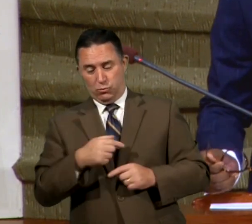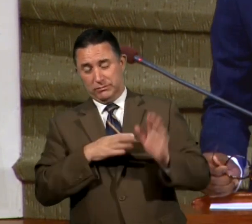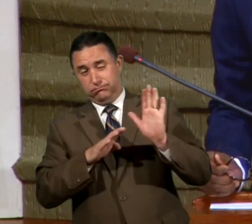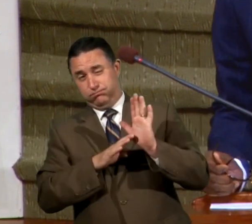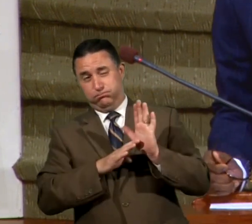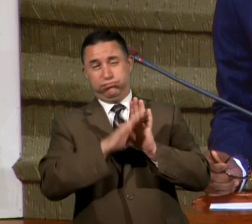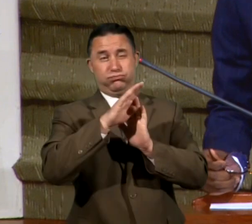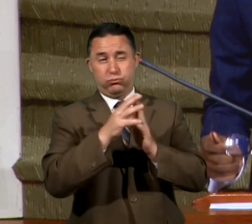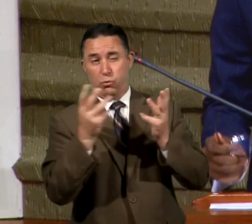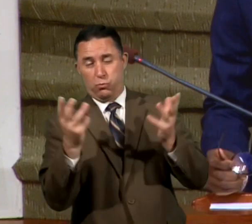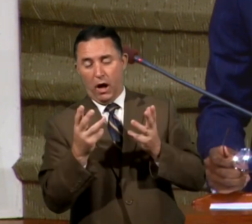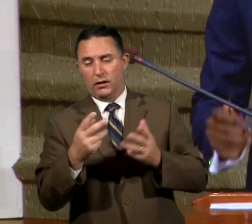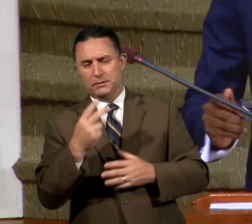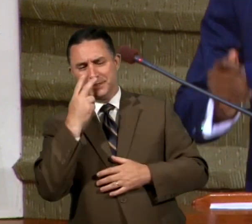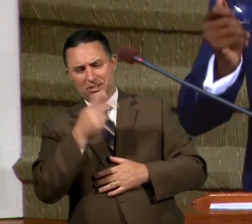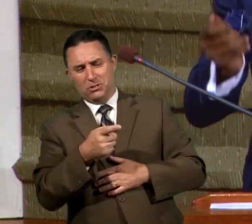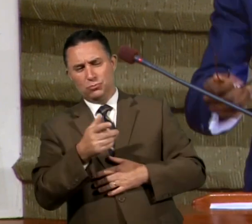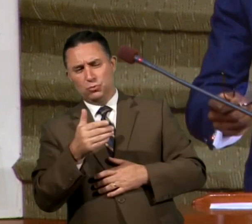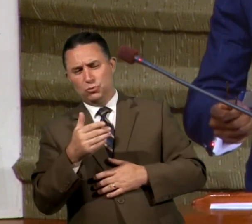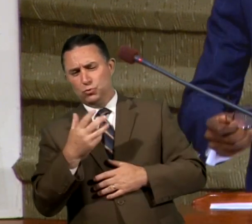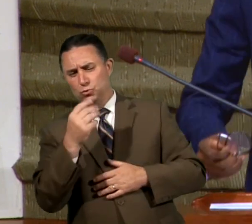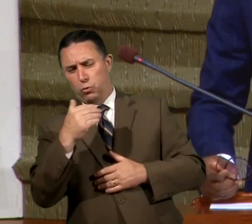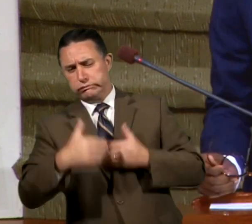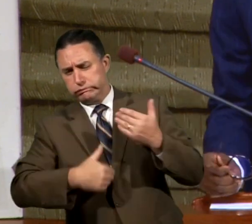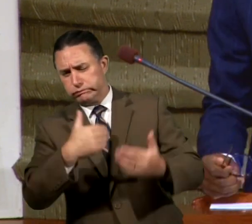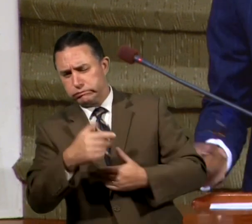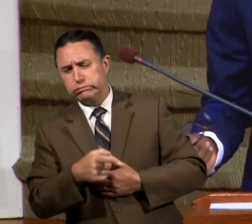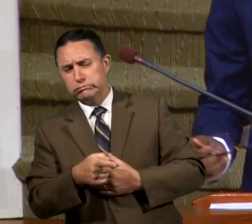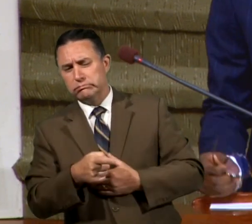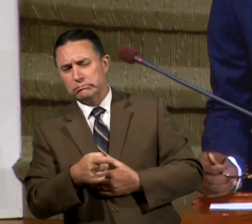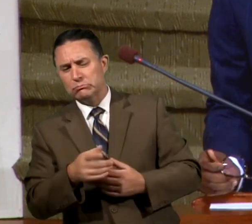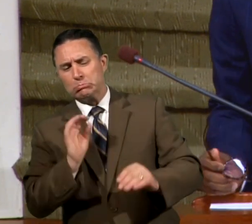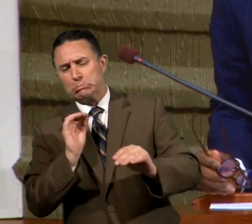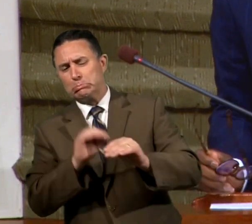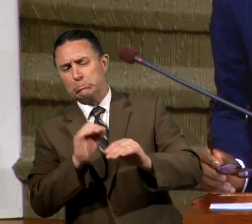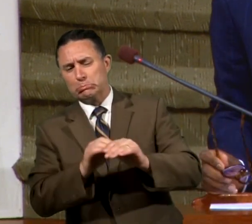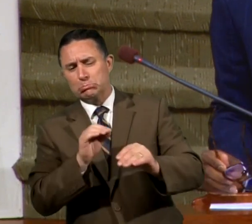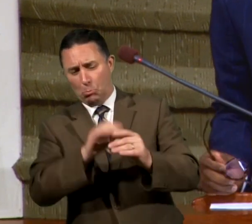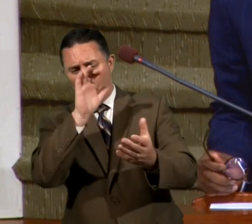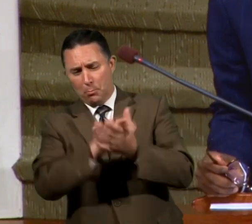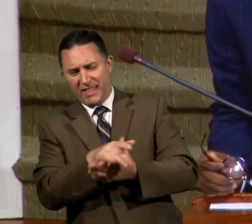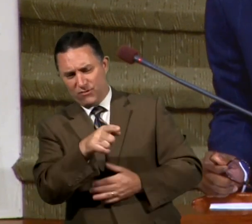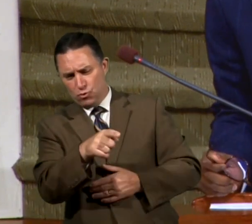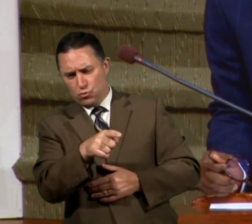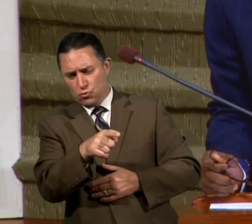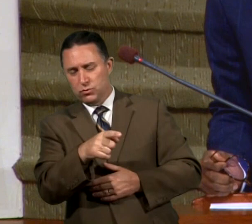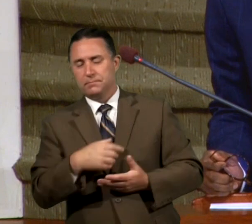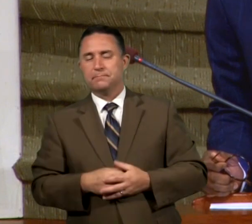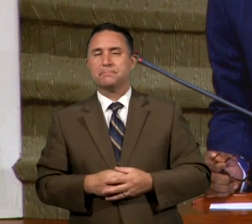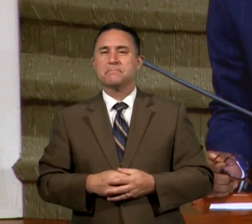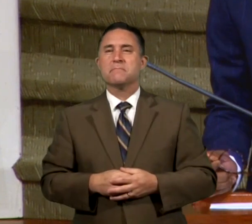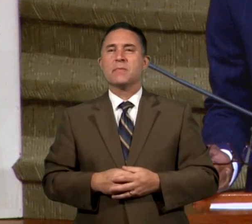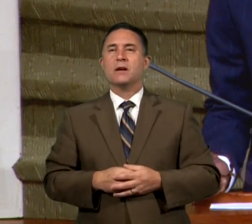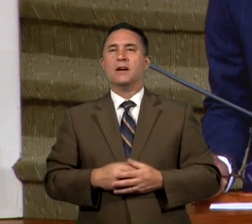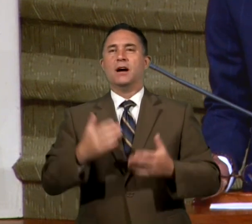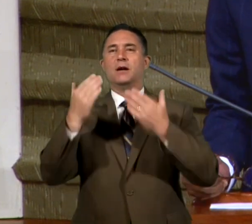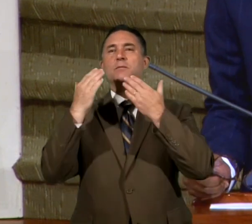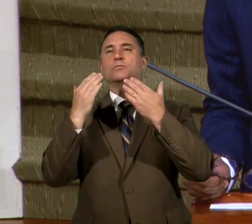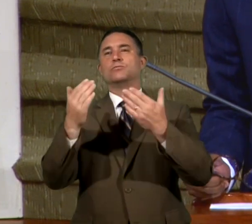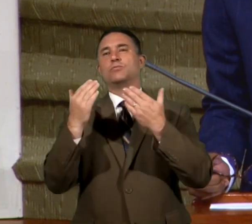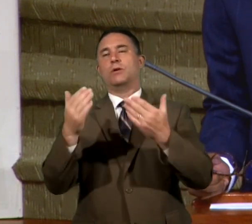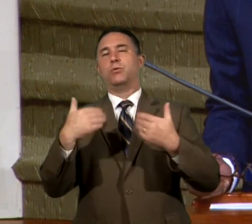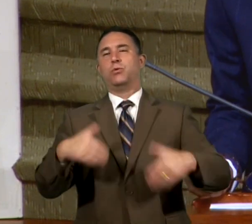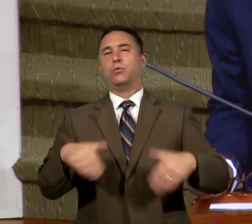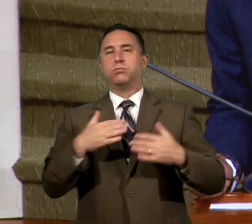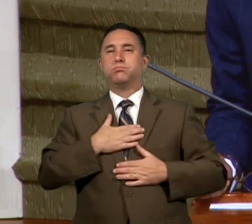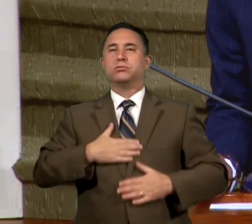be, they saw where we were going, and they said, we're just going to invest because we believe in you. And I'm so grateful for it,